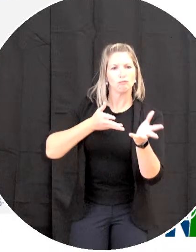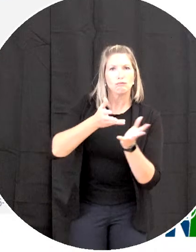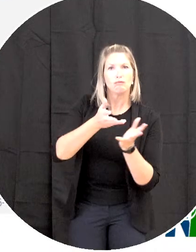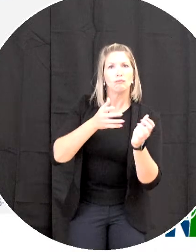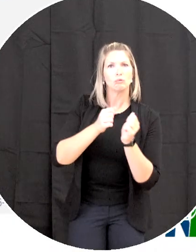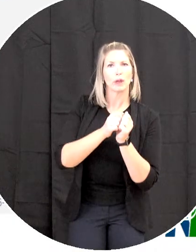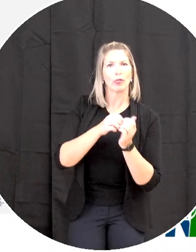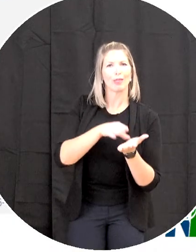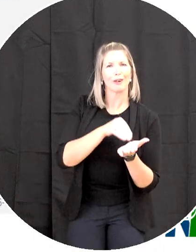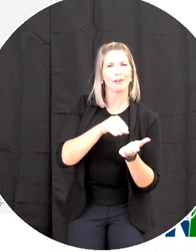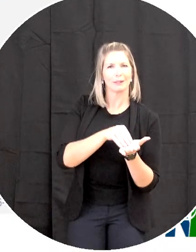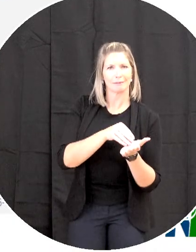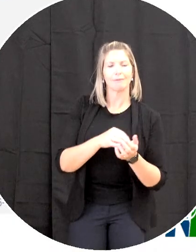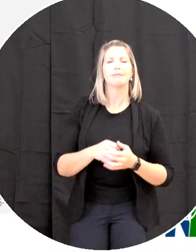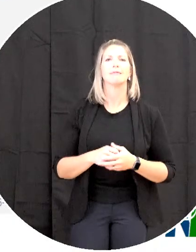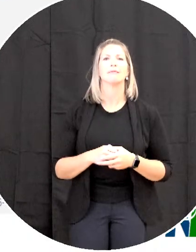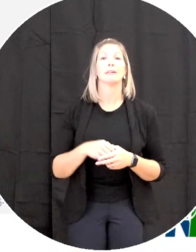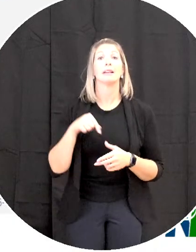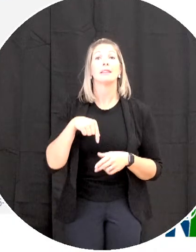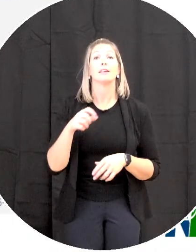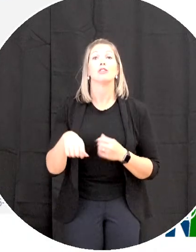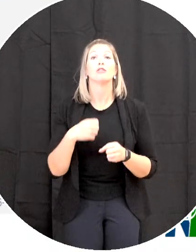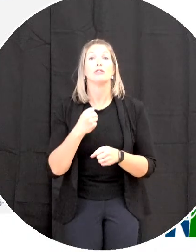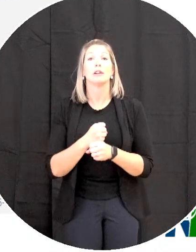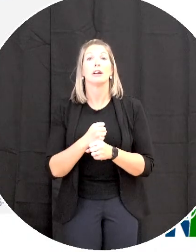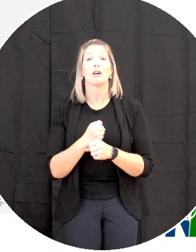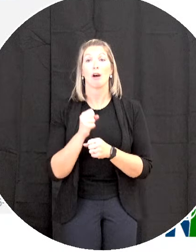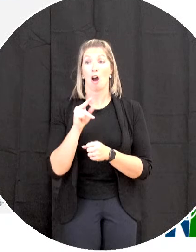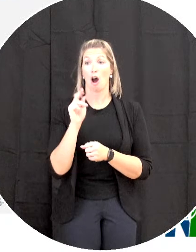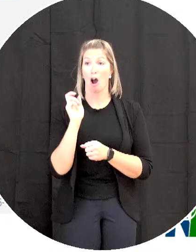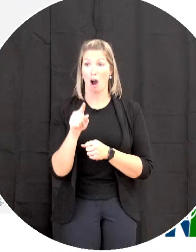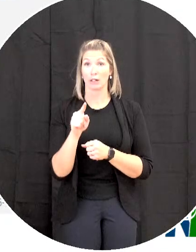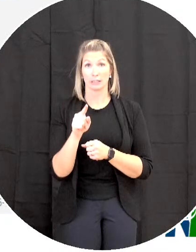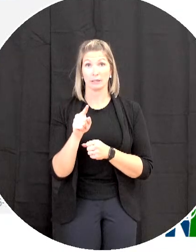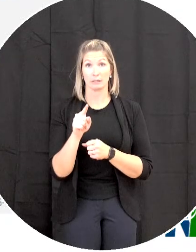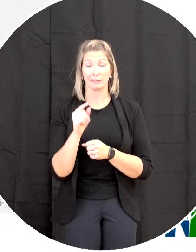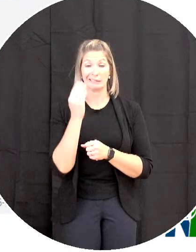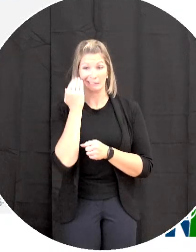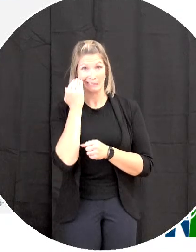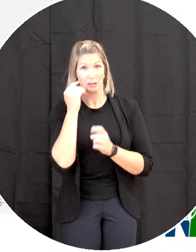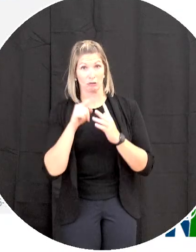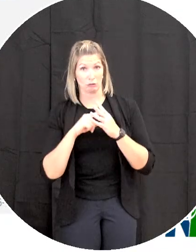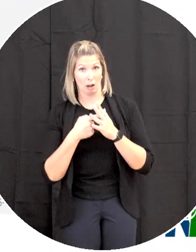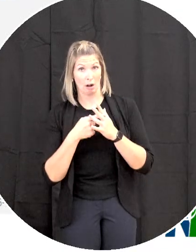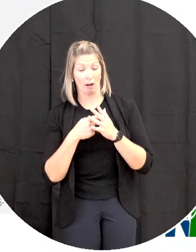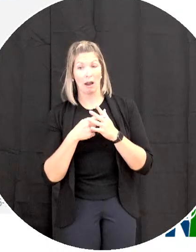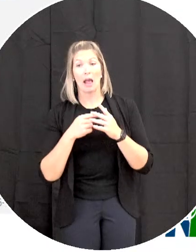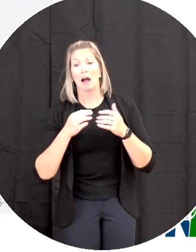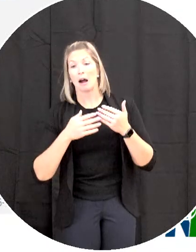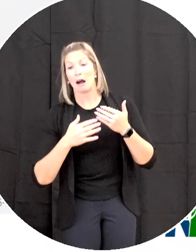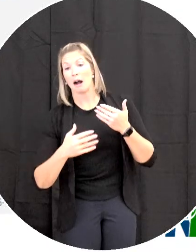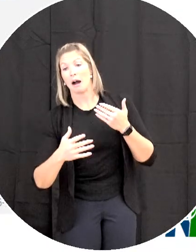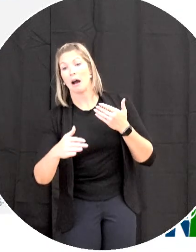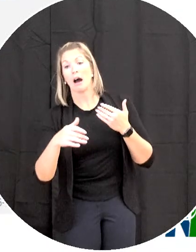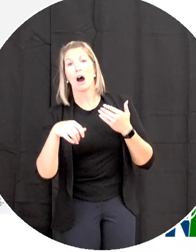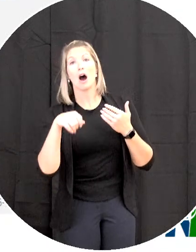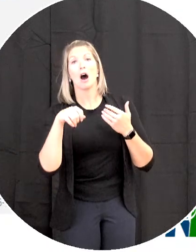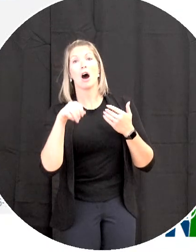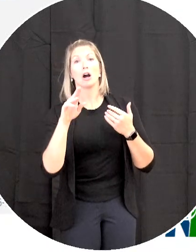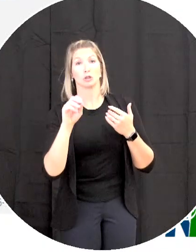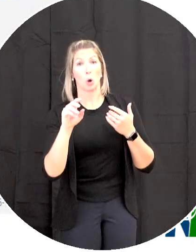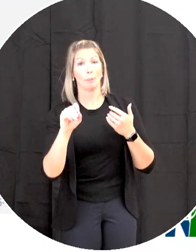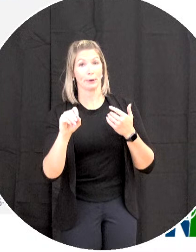And into this year, starting in August and going on into October, a number of professional learning events are